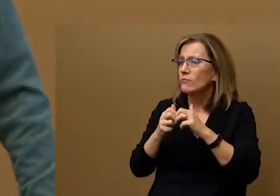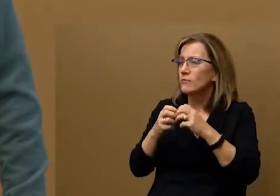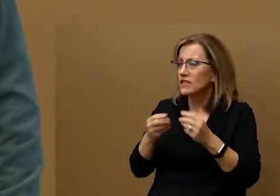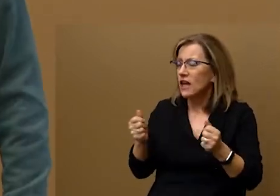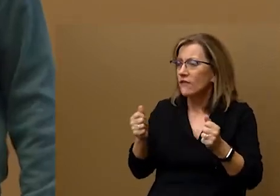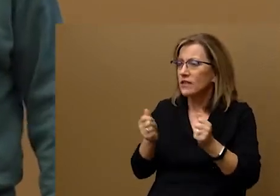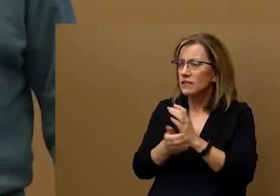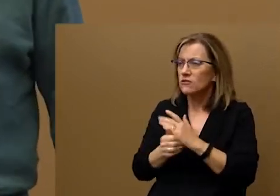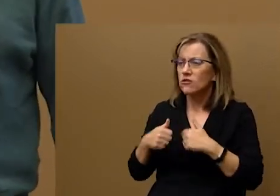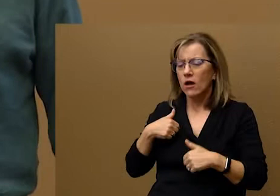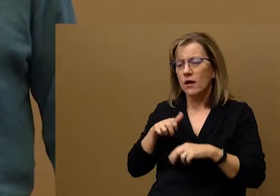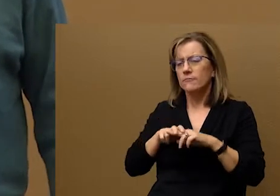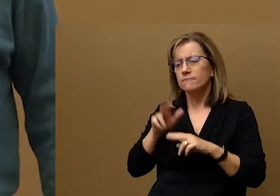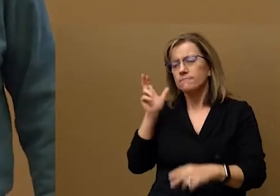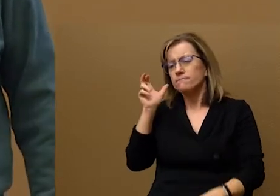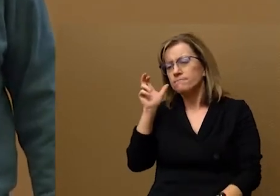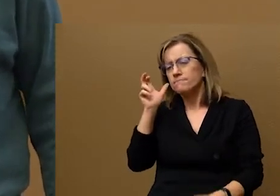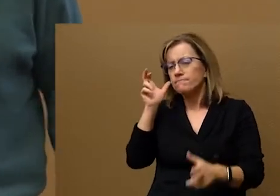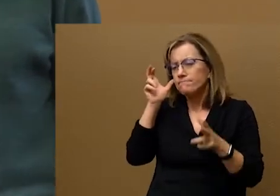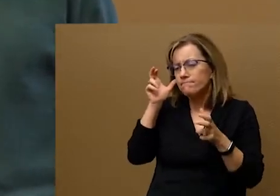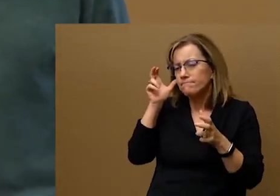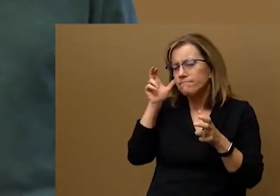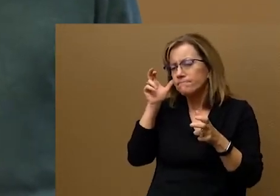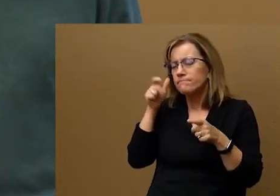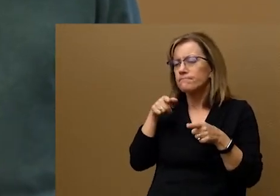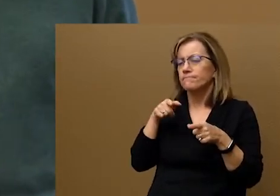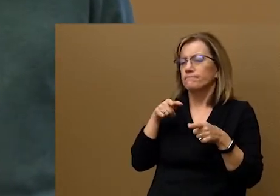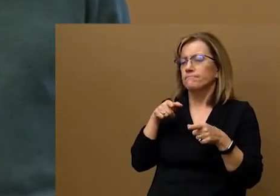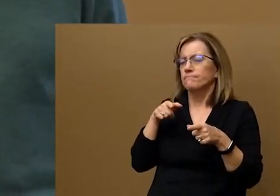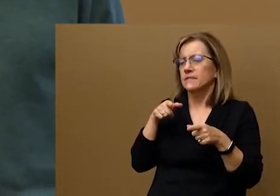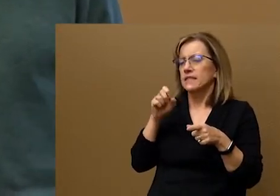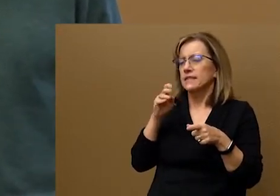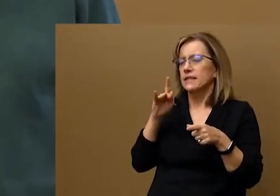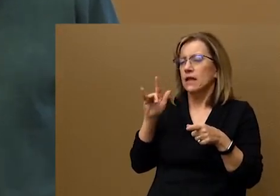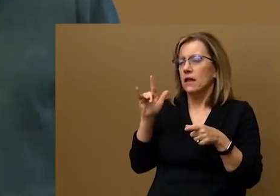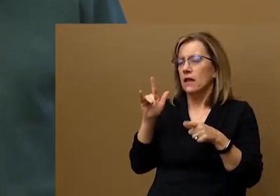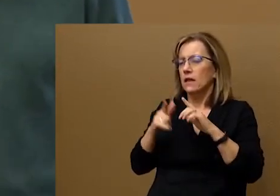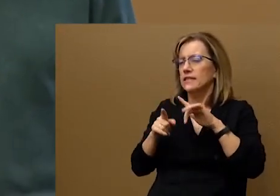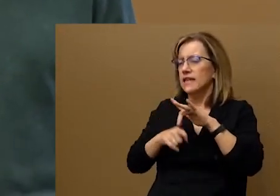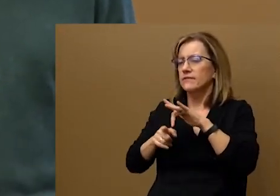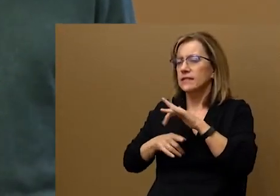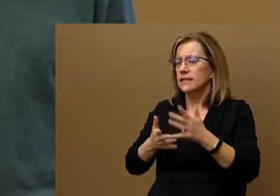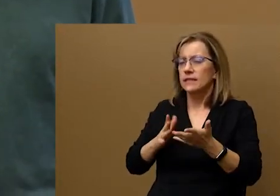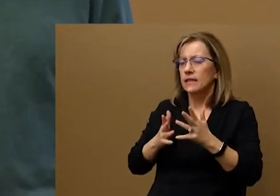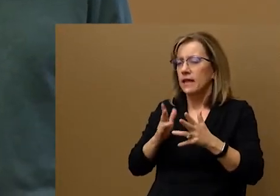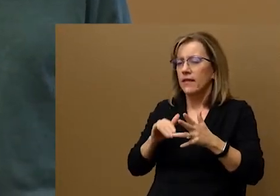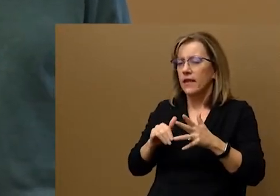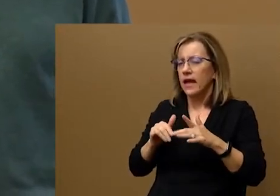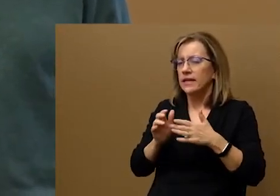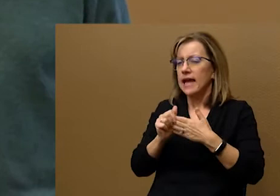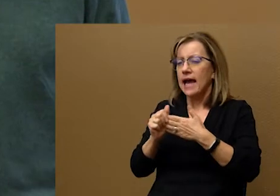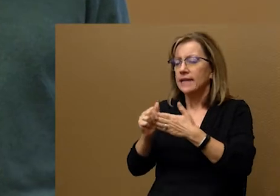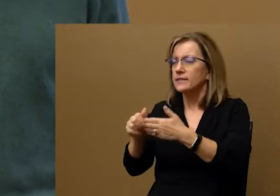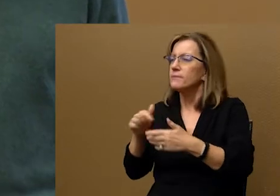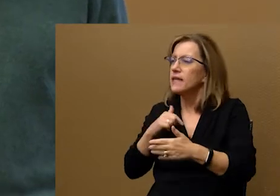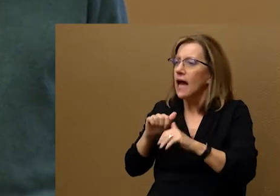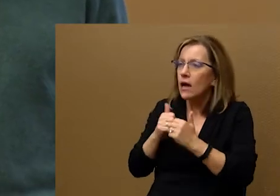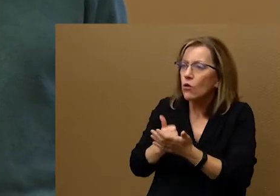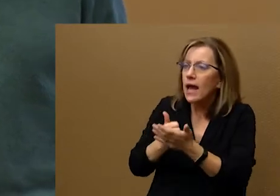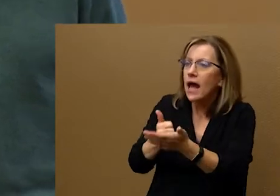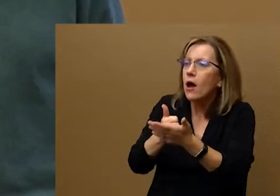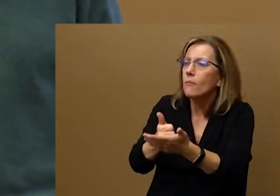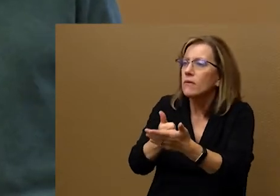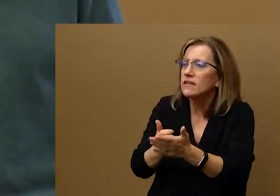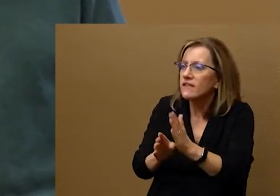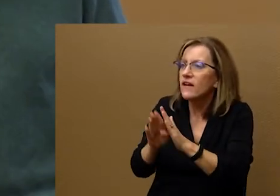basic problem solving skills. I'm listening for the skill deficits, and that's guiding me in thinking about how do I help them?